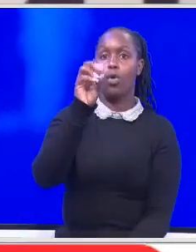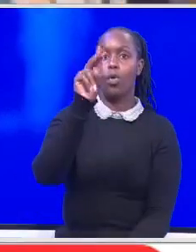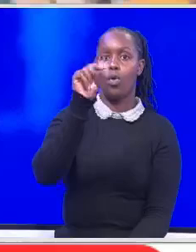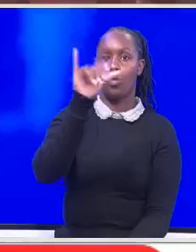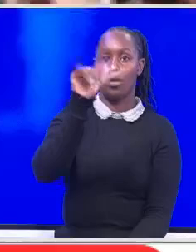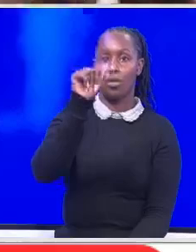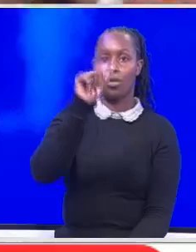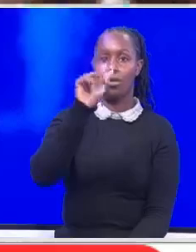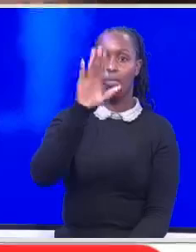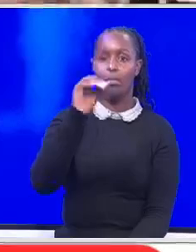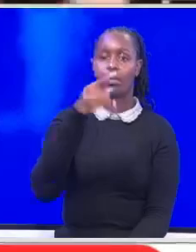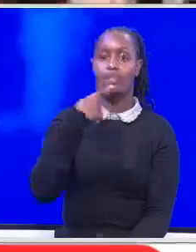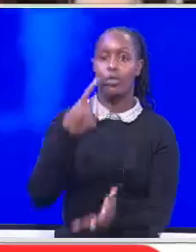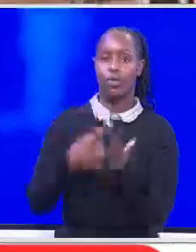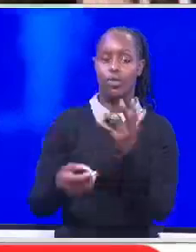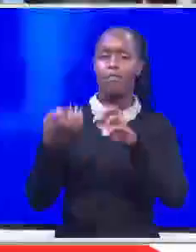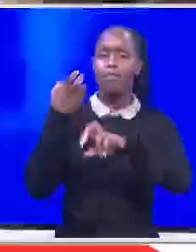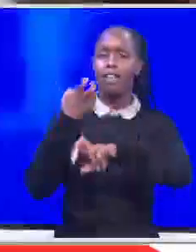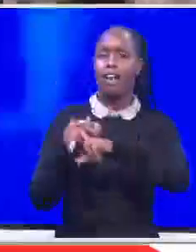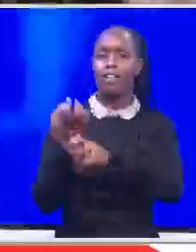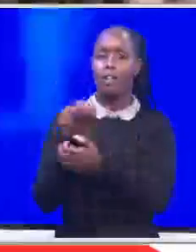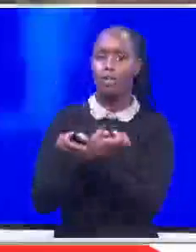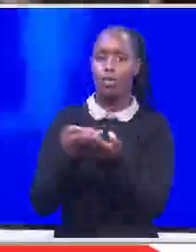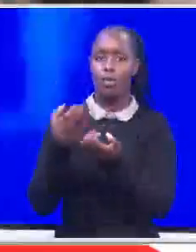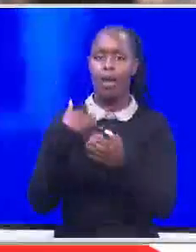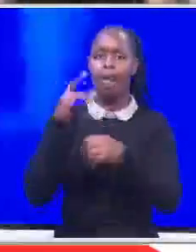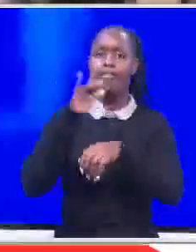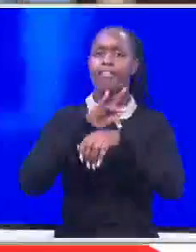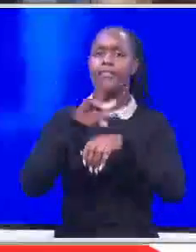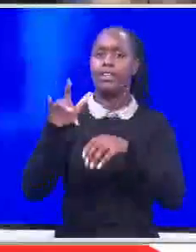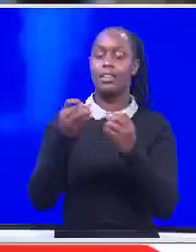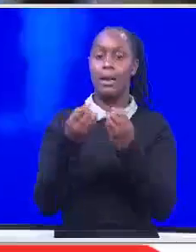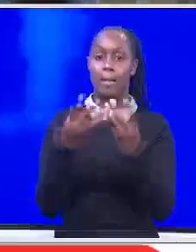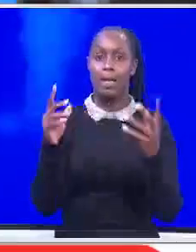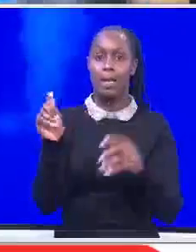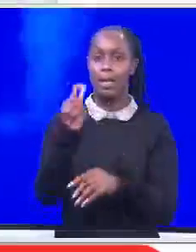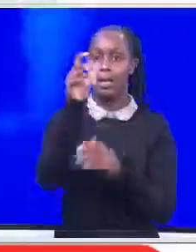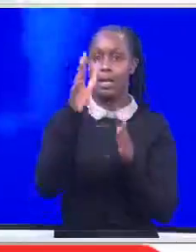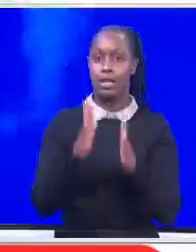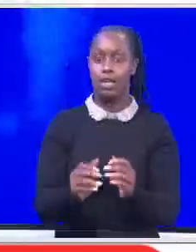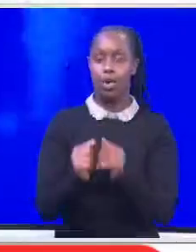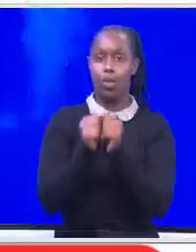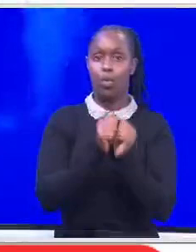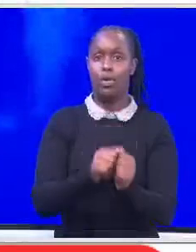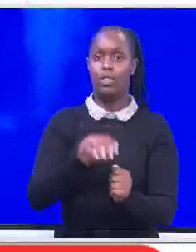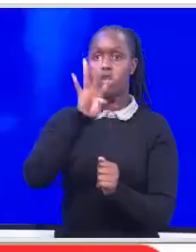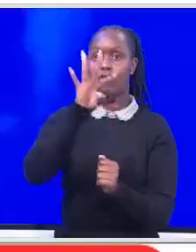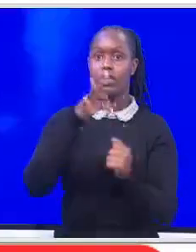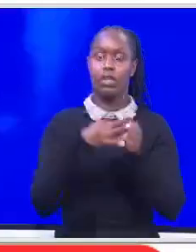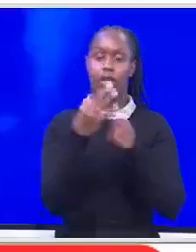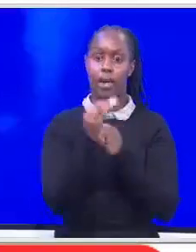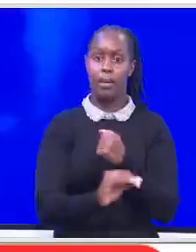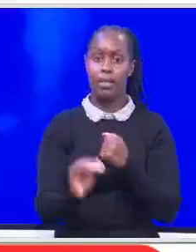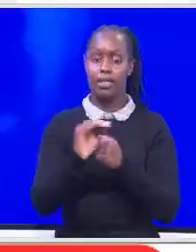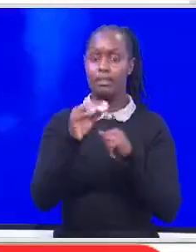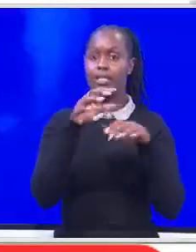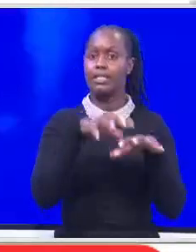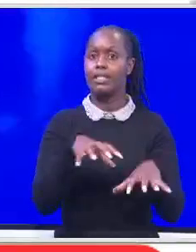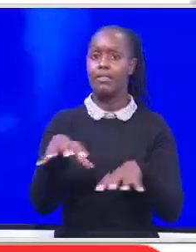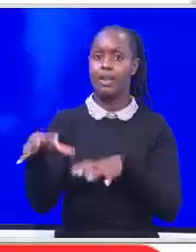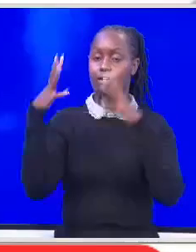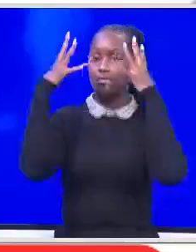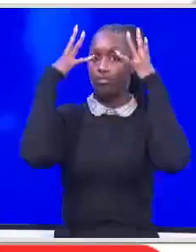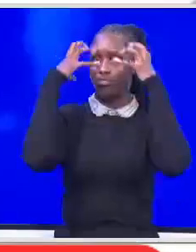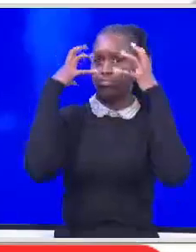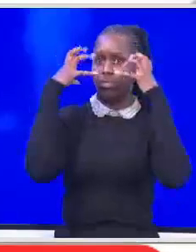the hard economic hardships have had various impacts on Kenyans, with 48% suffering increased stress and